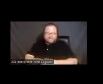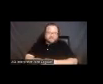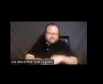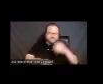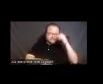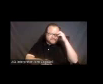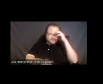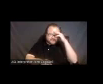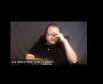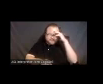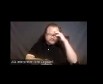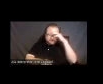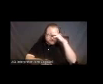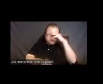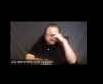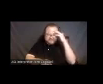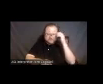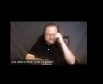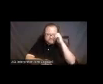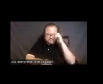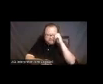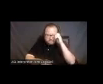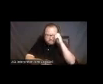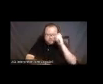Spaniel. Yeah.